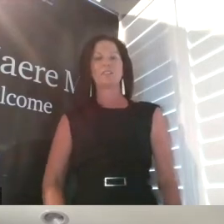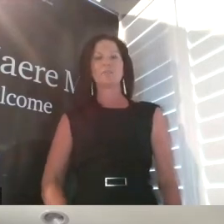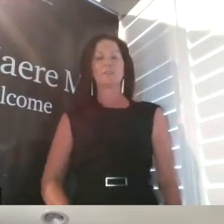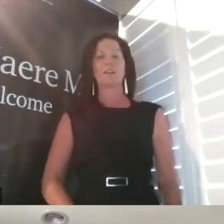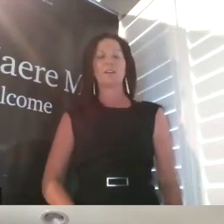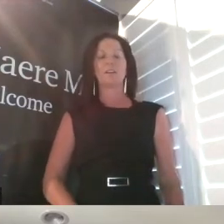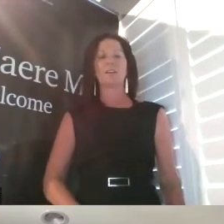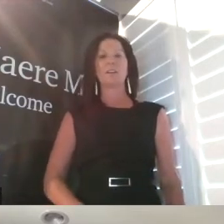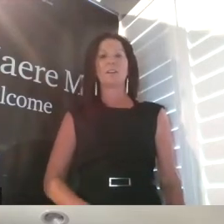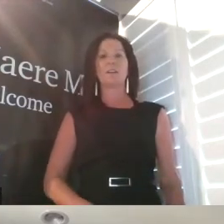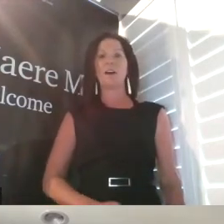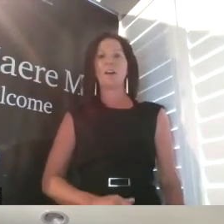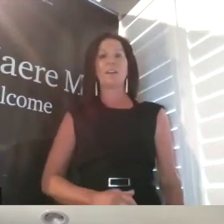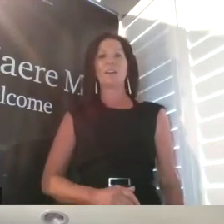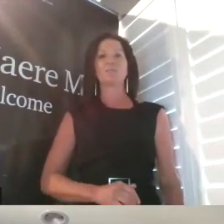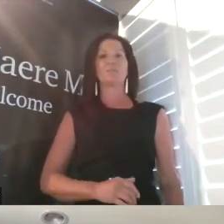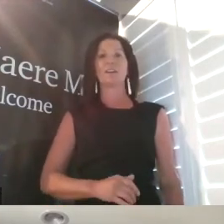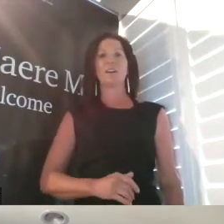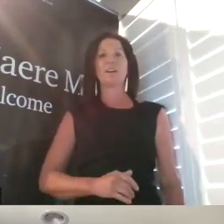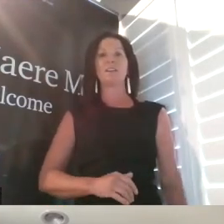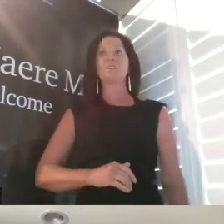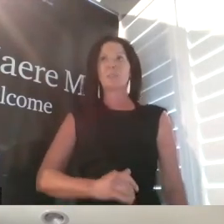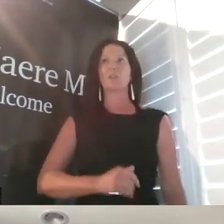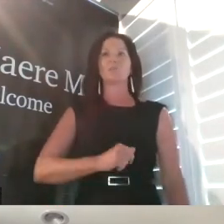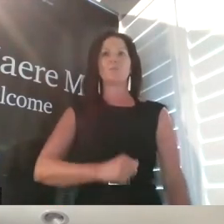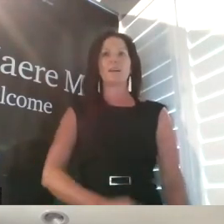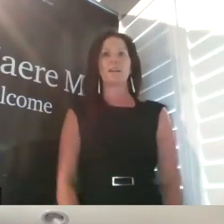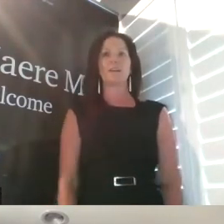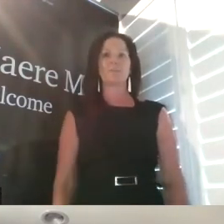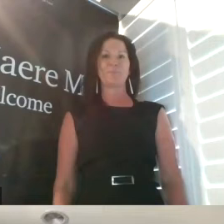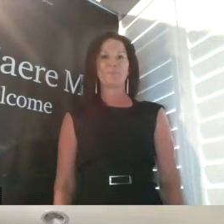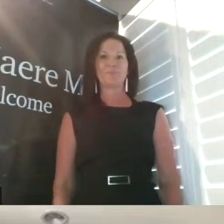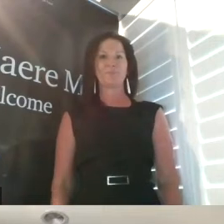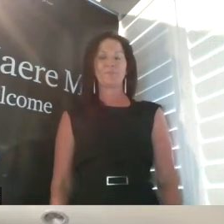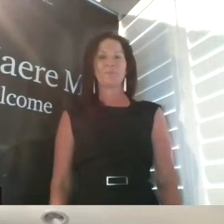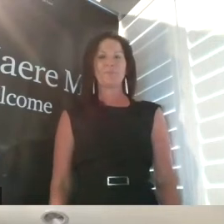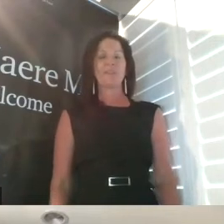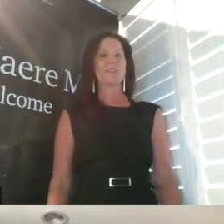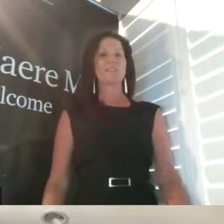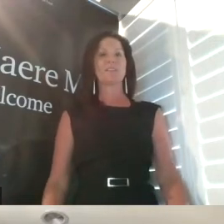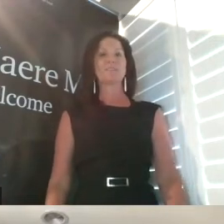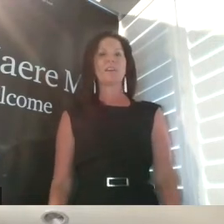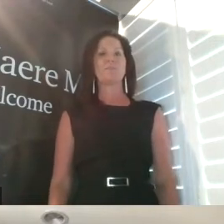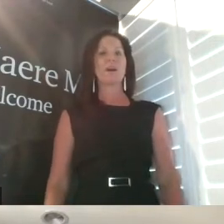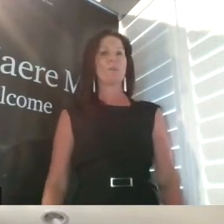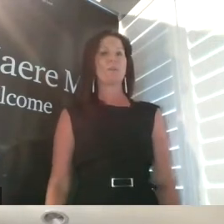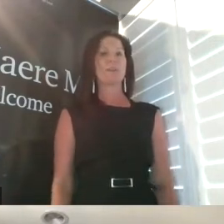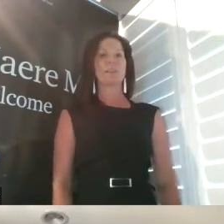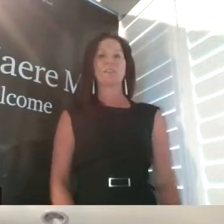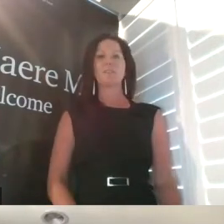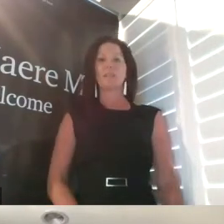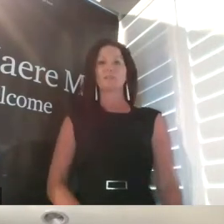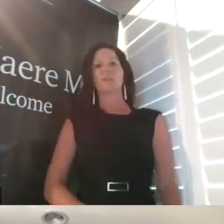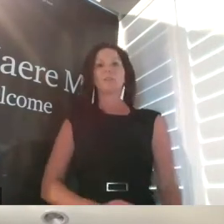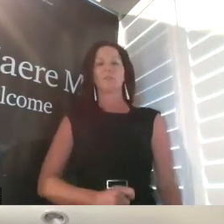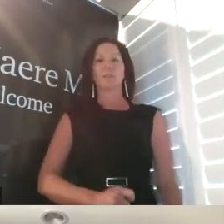Haere atura, haere atura, takoto mai rā. E nā tangata e māwiwi ana